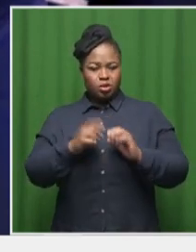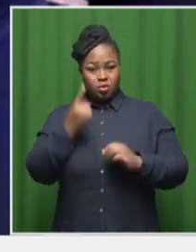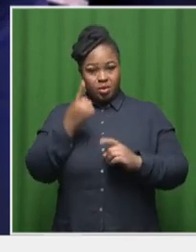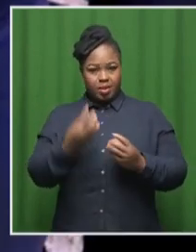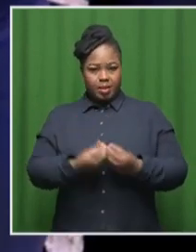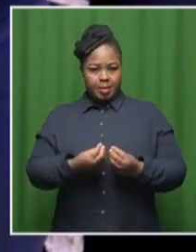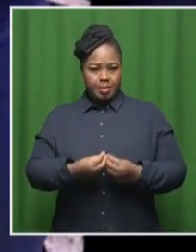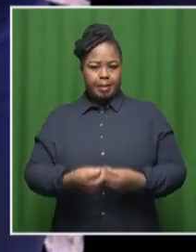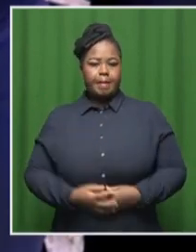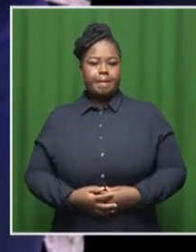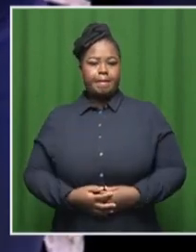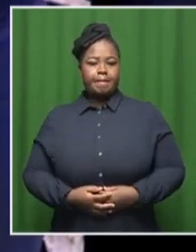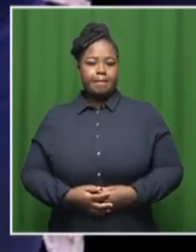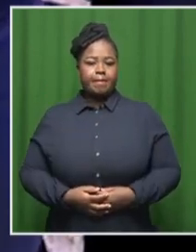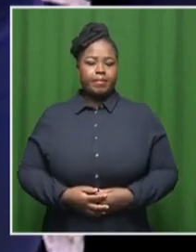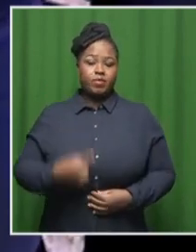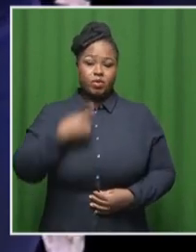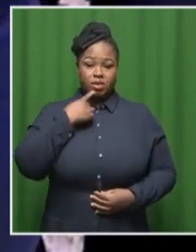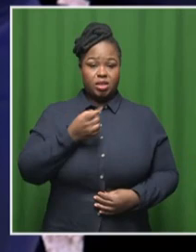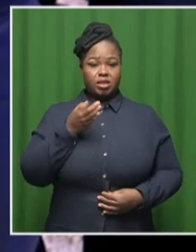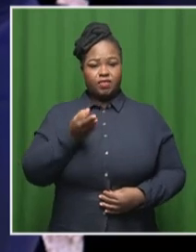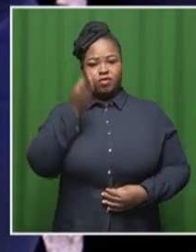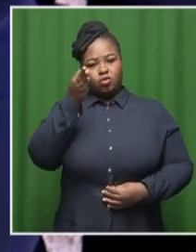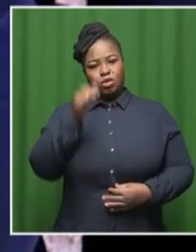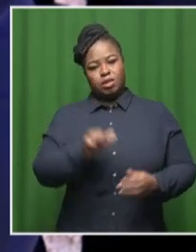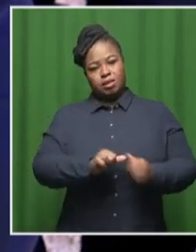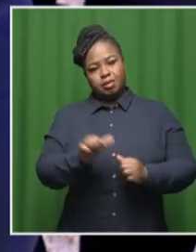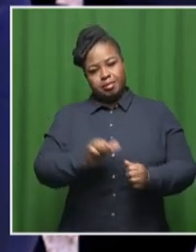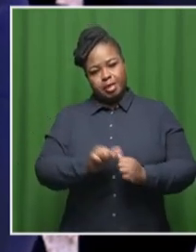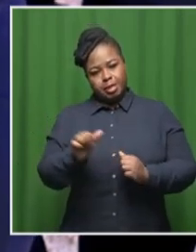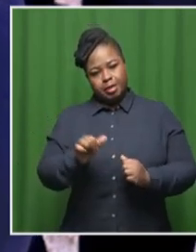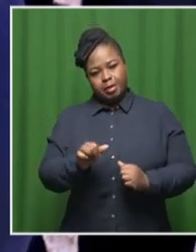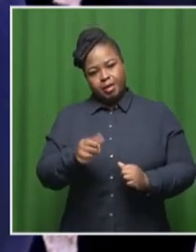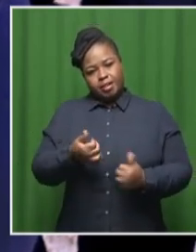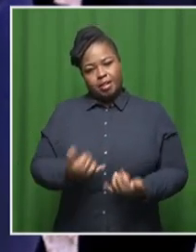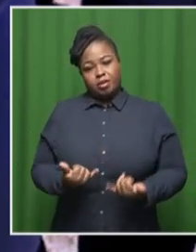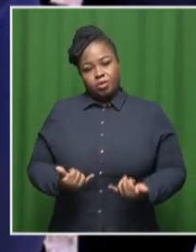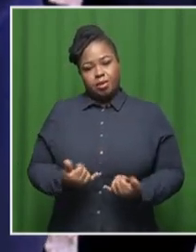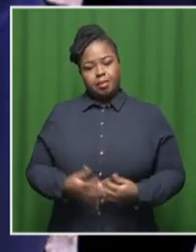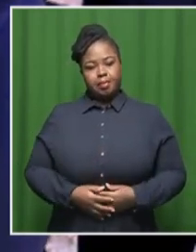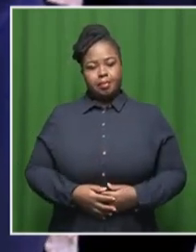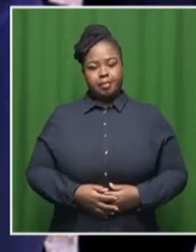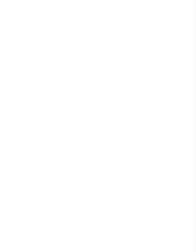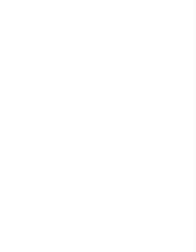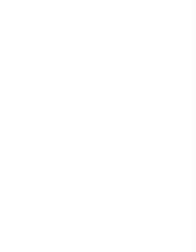that tomorrow will be better than today.